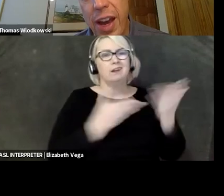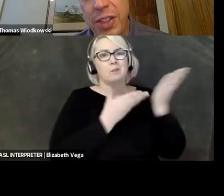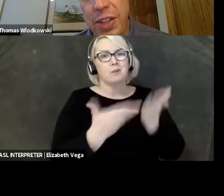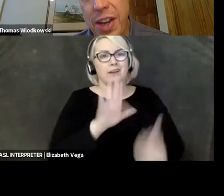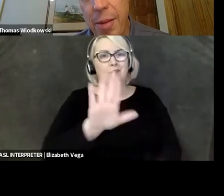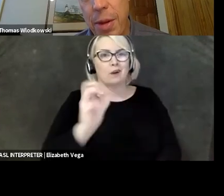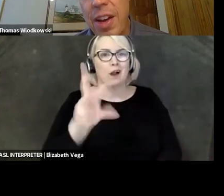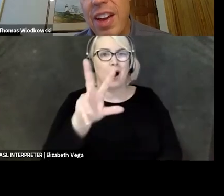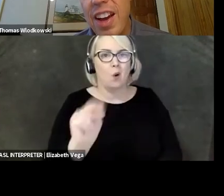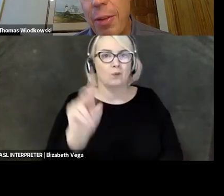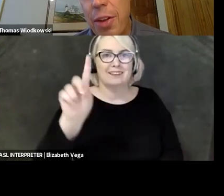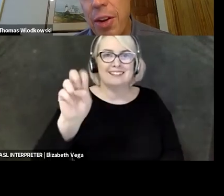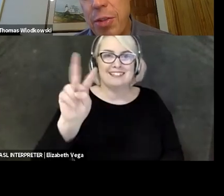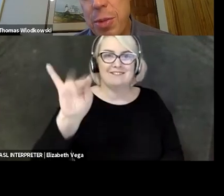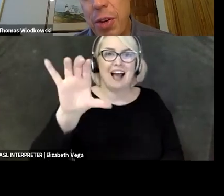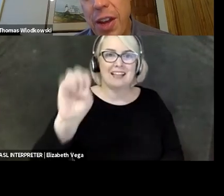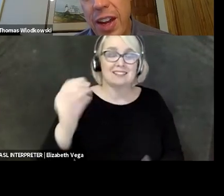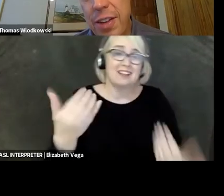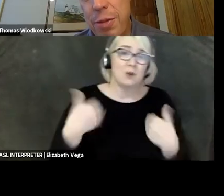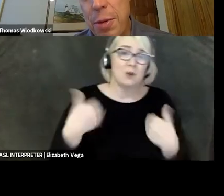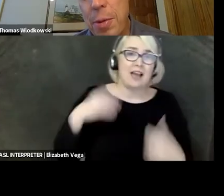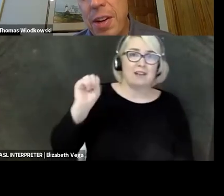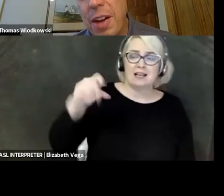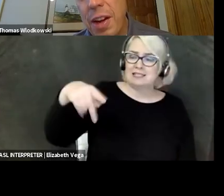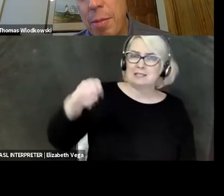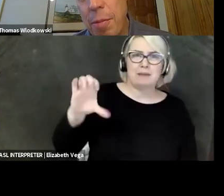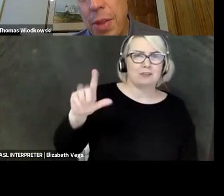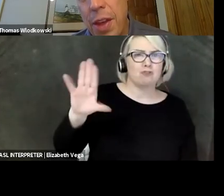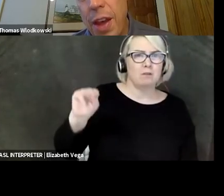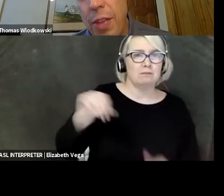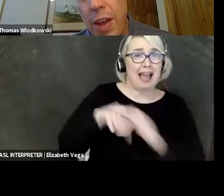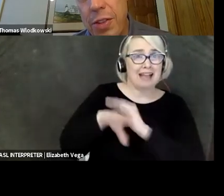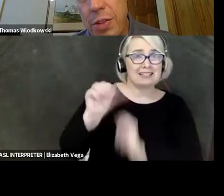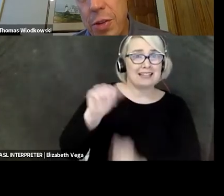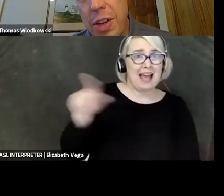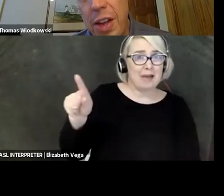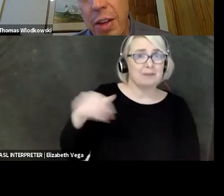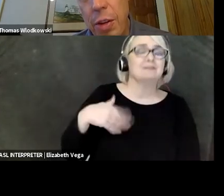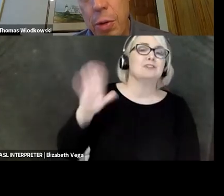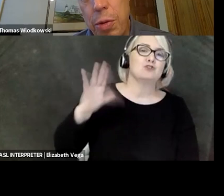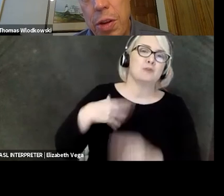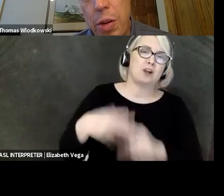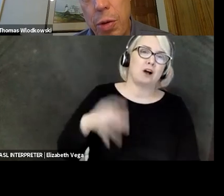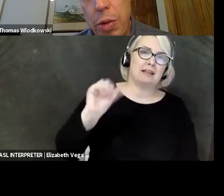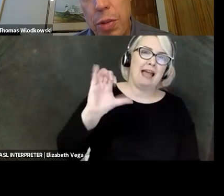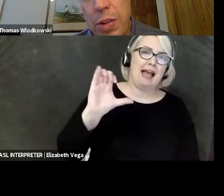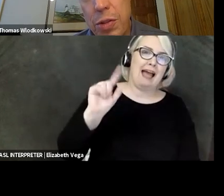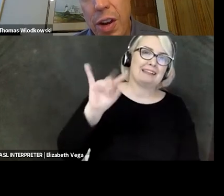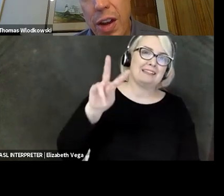Spectrum Access app out mm-hmm. there. It used to be called ActiveView. Yeah. And so you can download,